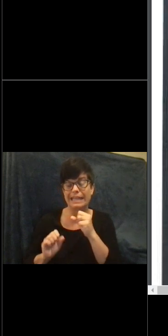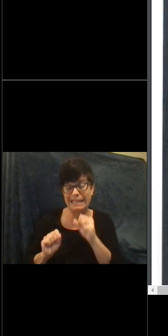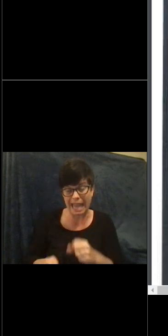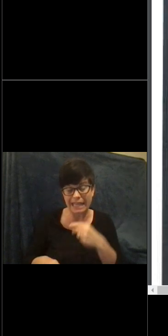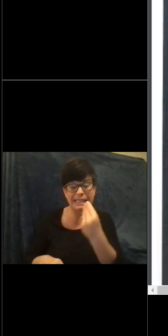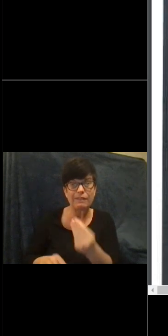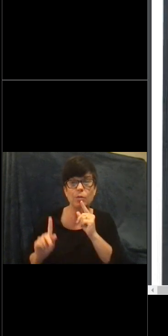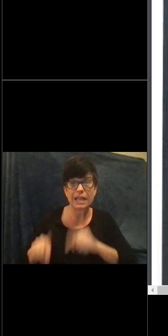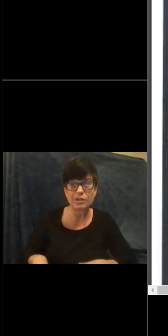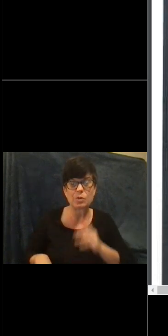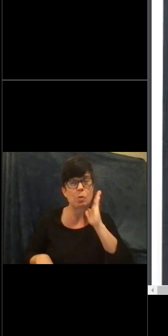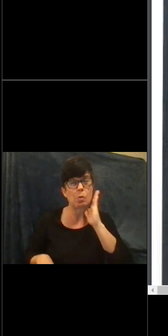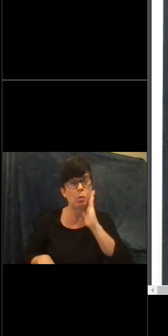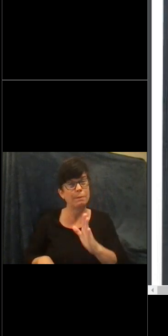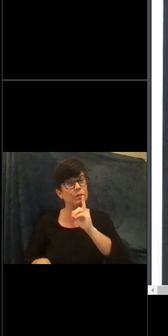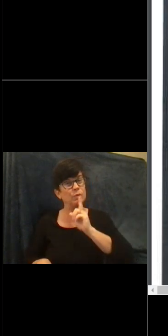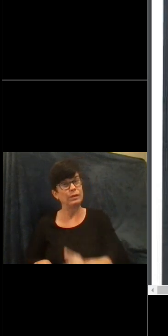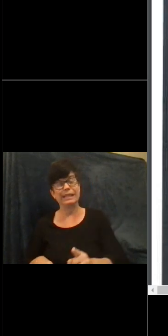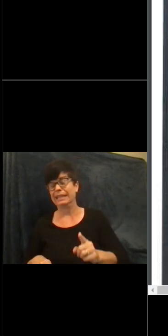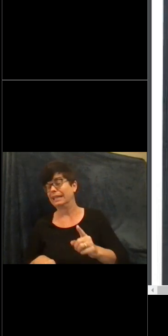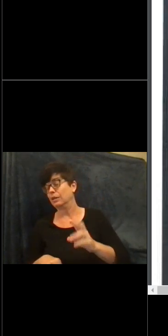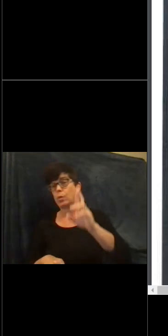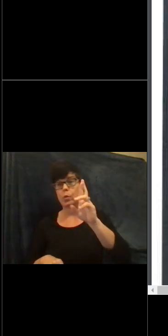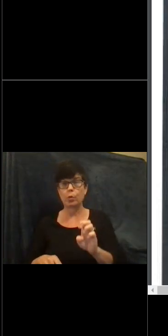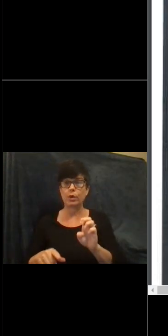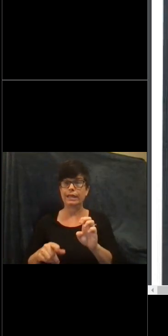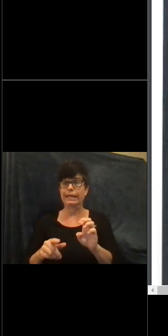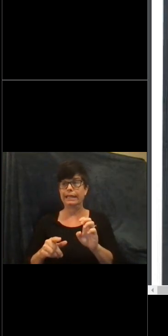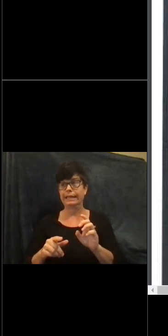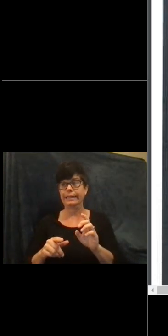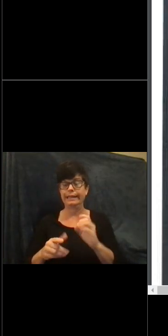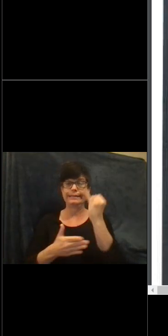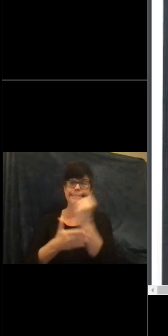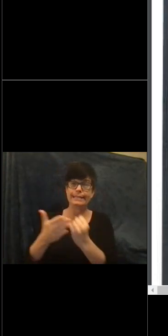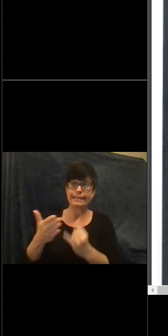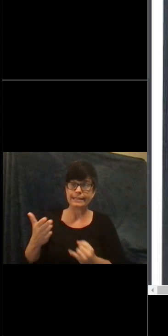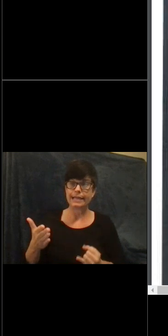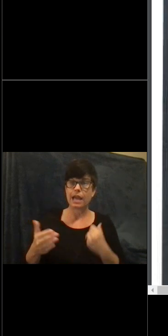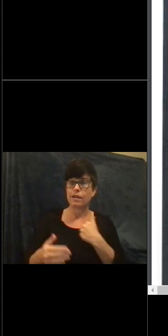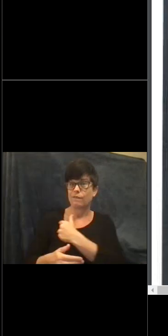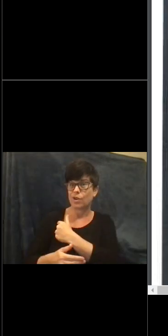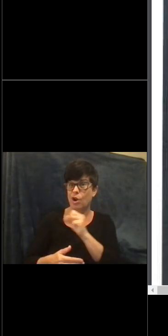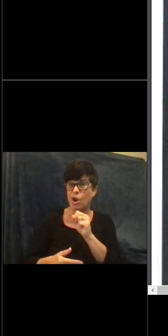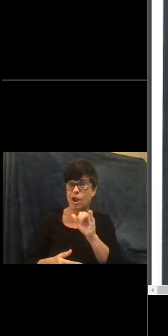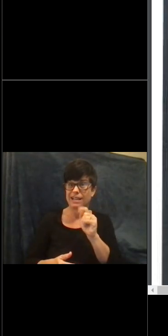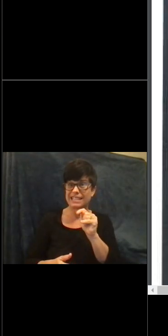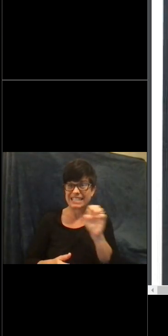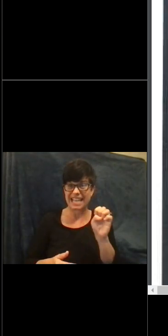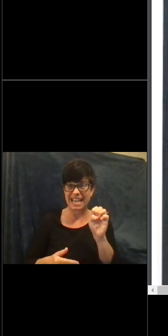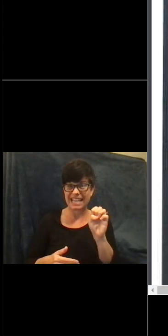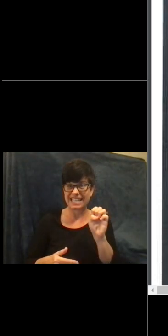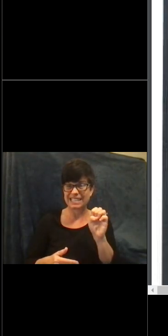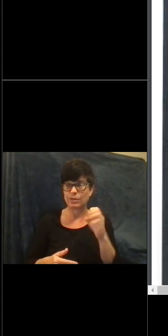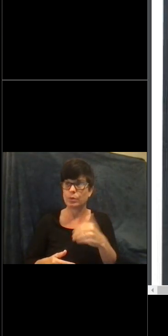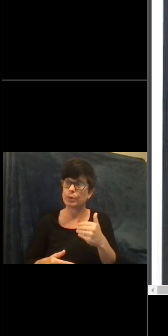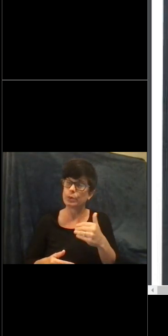complete redesign of our site, given, you know, how kind of tight it is, surrounded by